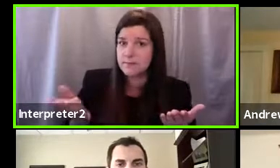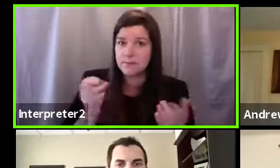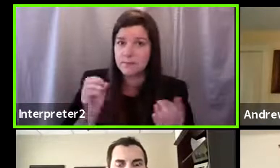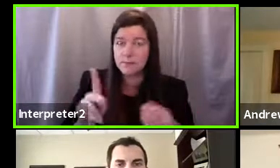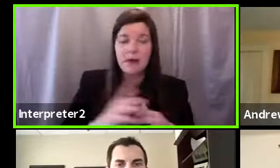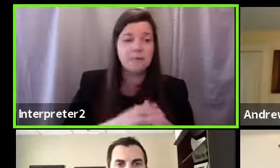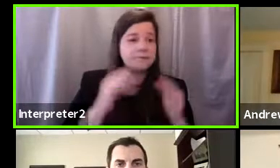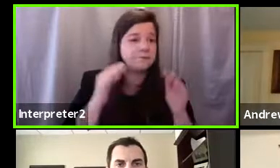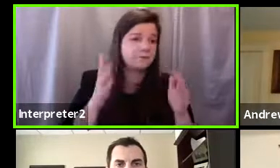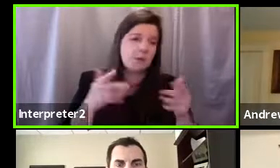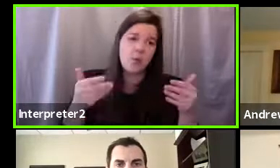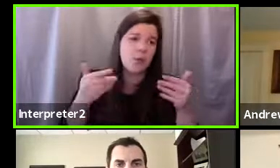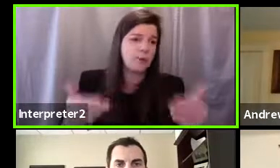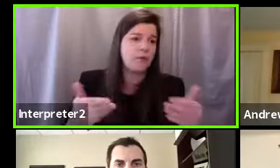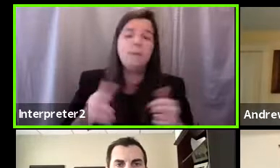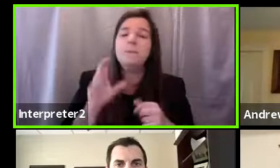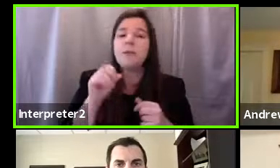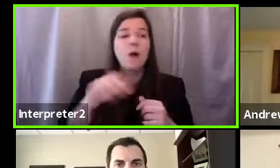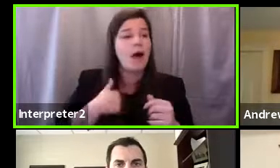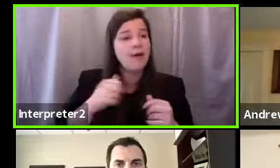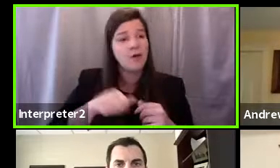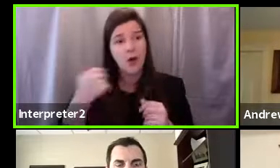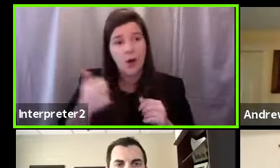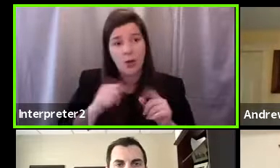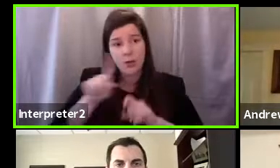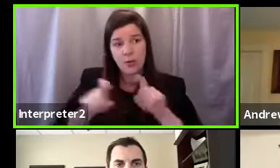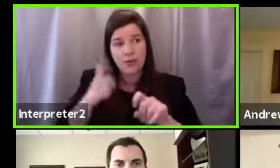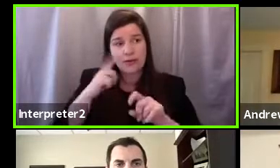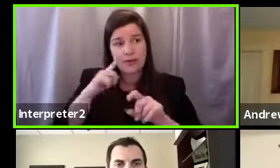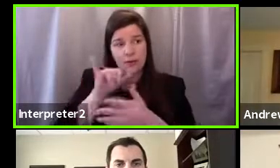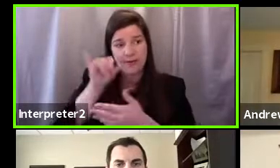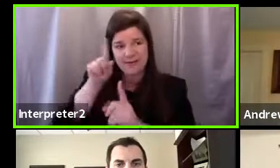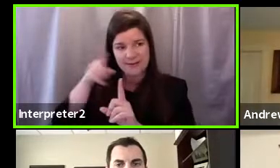With that, are there any additional questions for that panel?